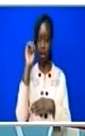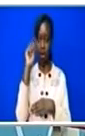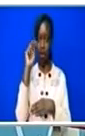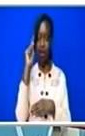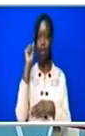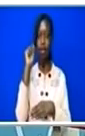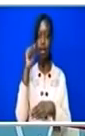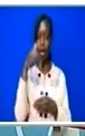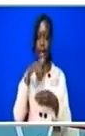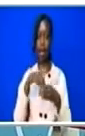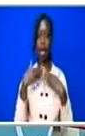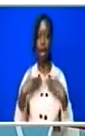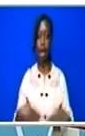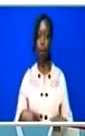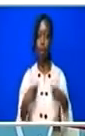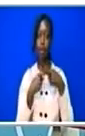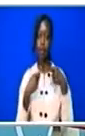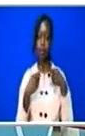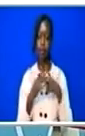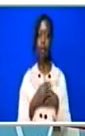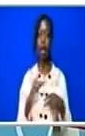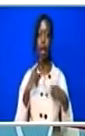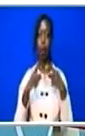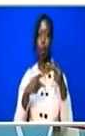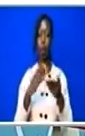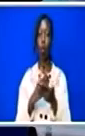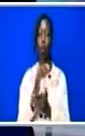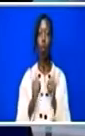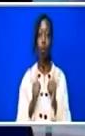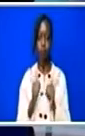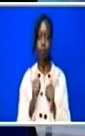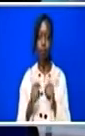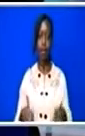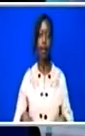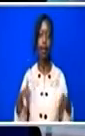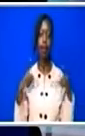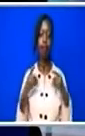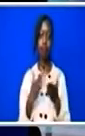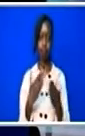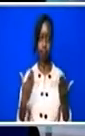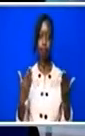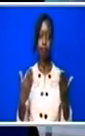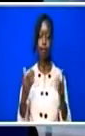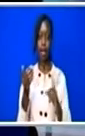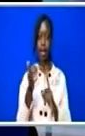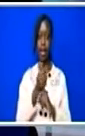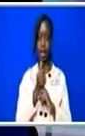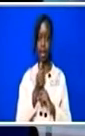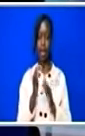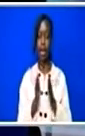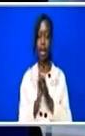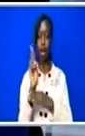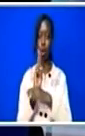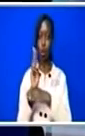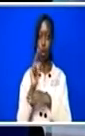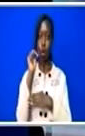cells. The process by which living organisms obtain and